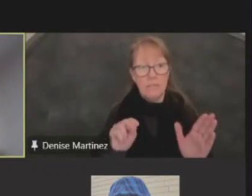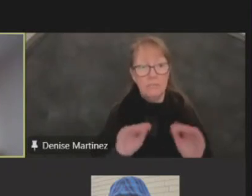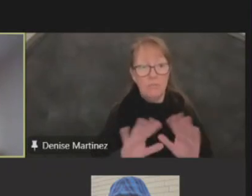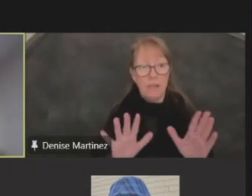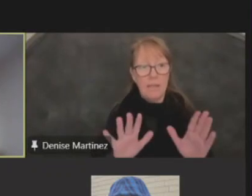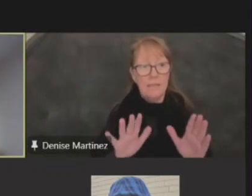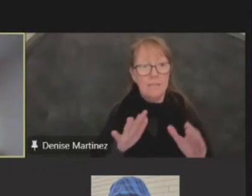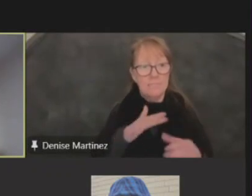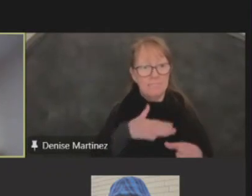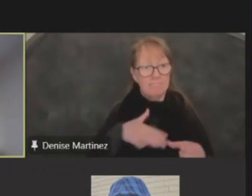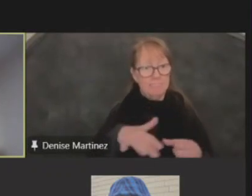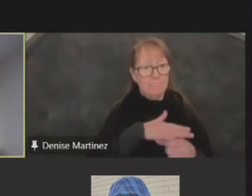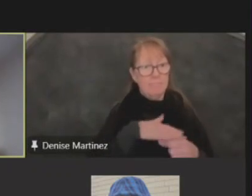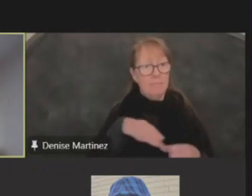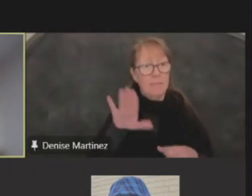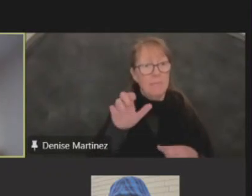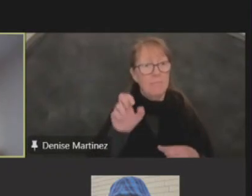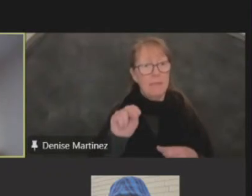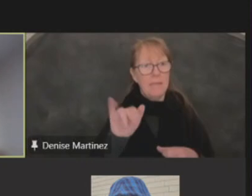Yards.